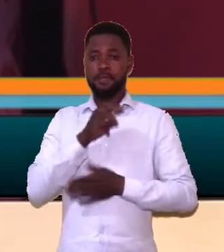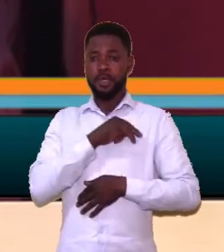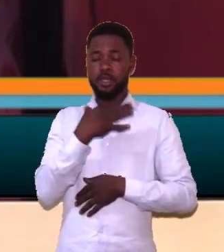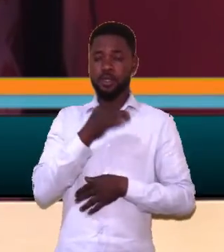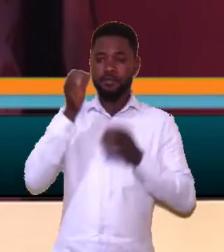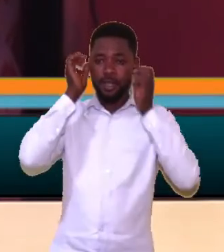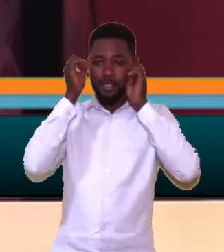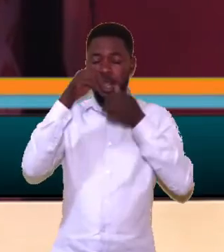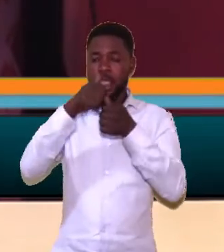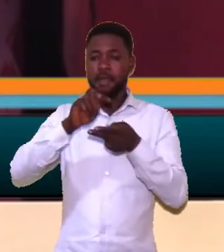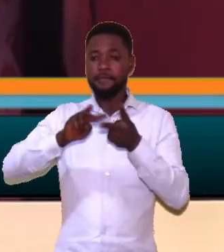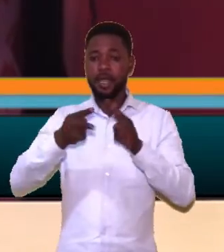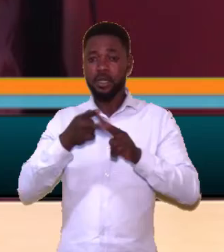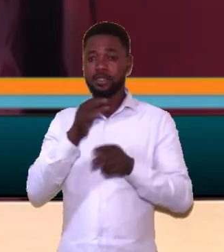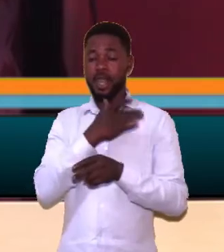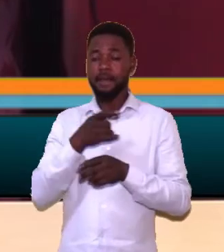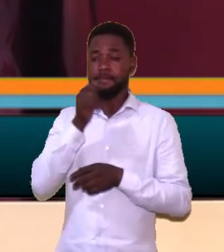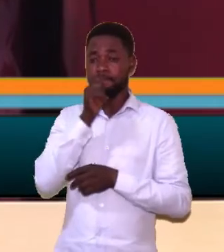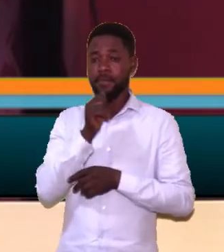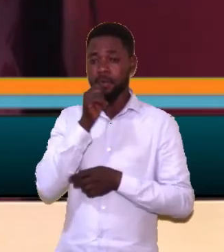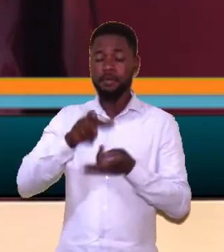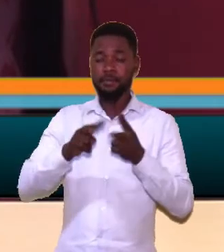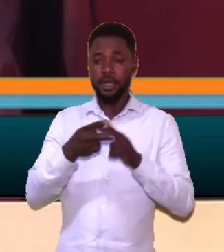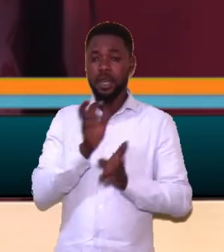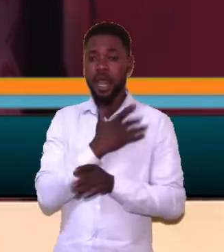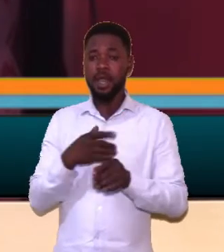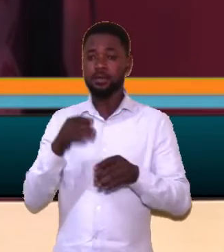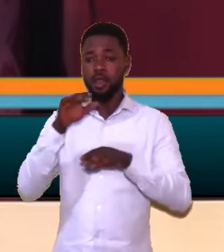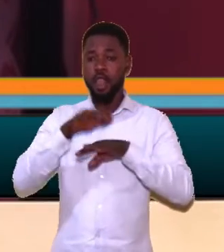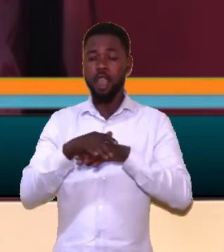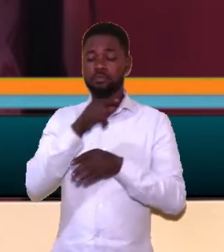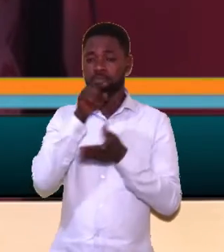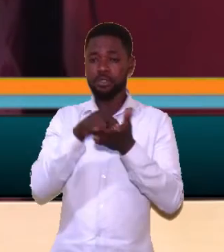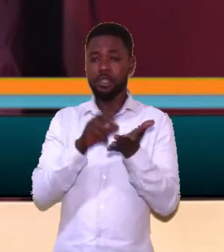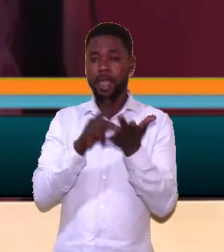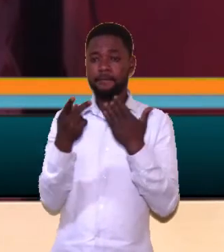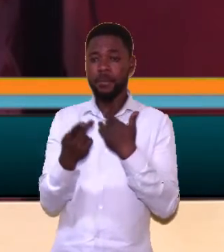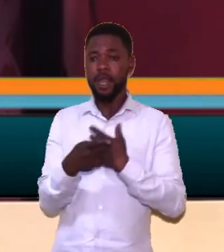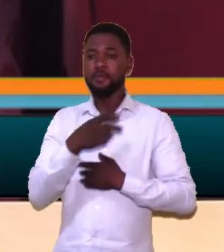The Lagos State Ministry of Education is all about partnership, the public-private partnership now,